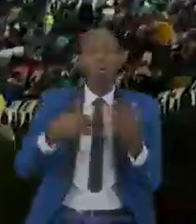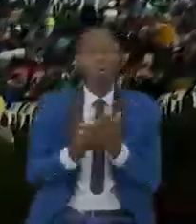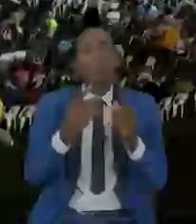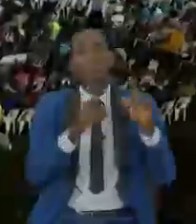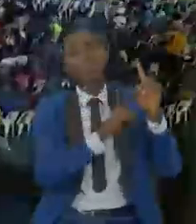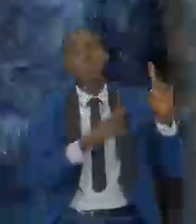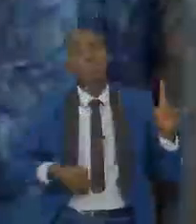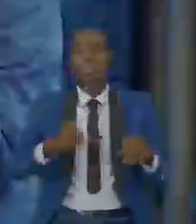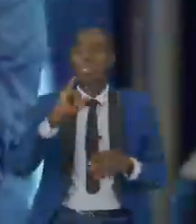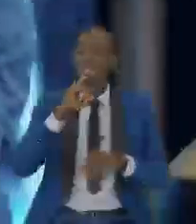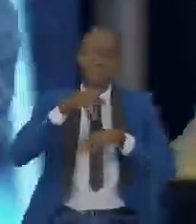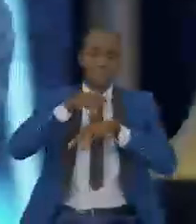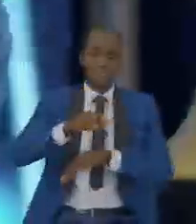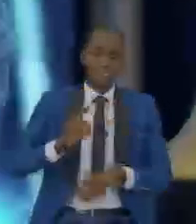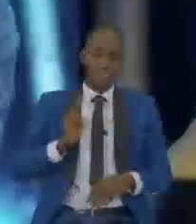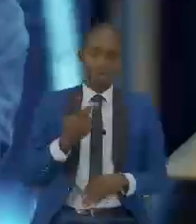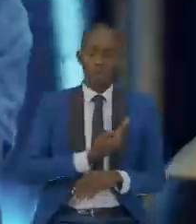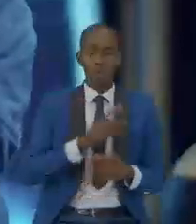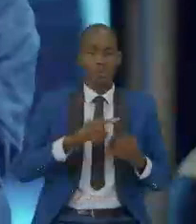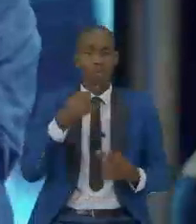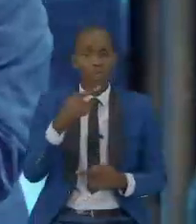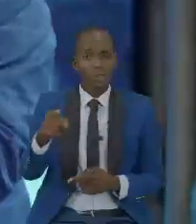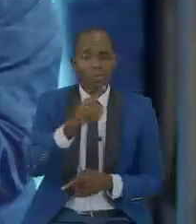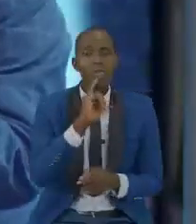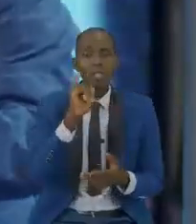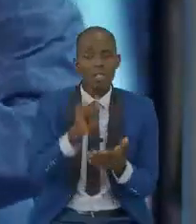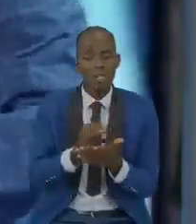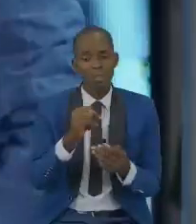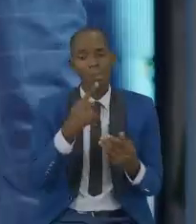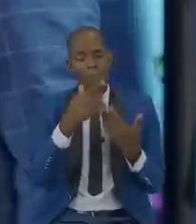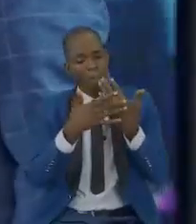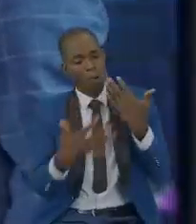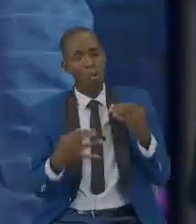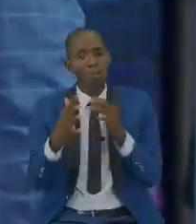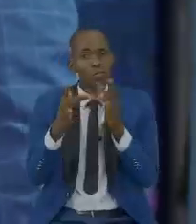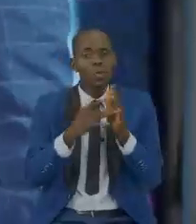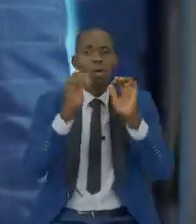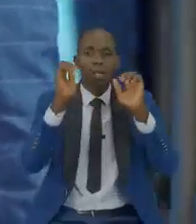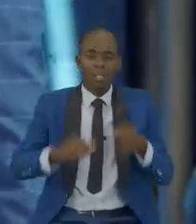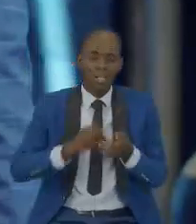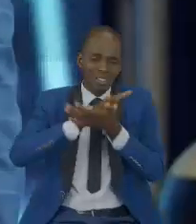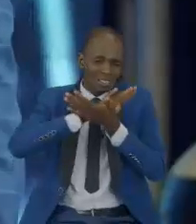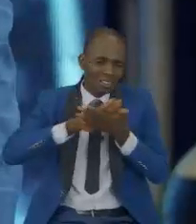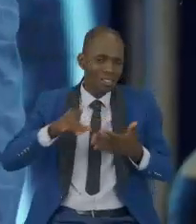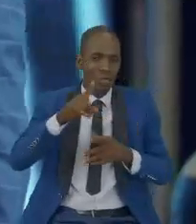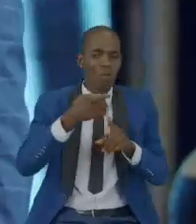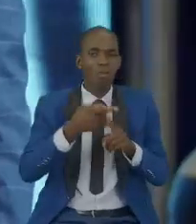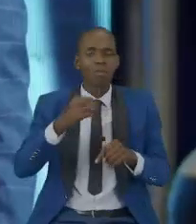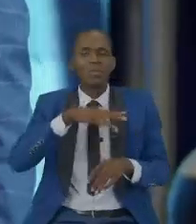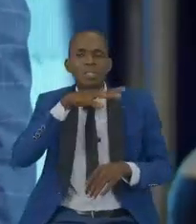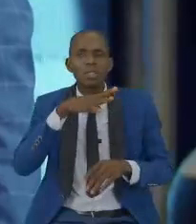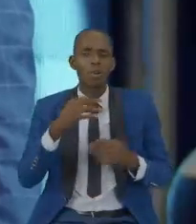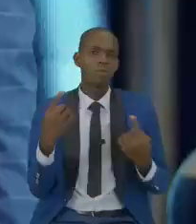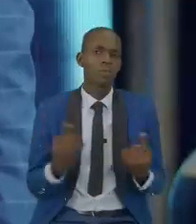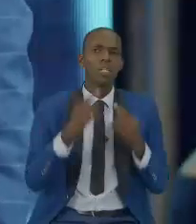to tell you is the blood of Jesus can cleanse you from the stain of sin, can purge